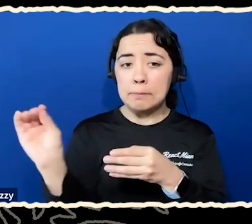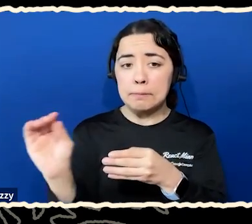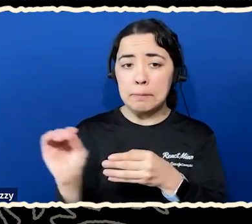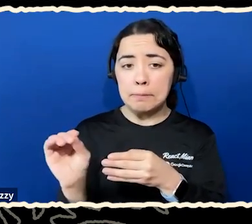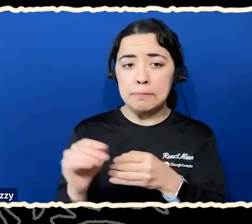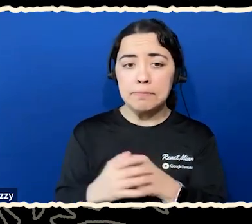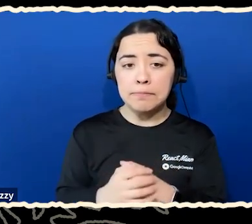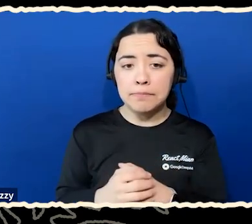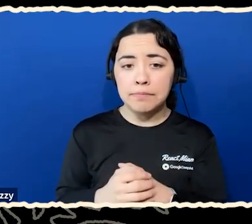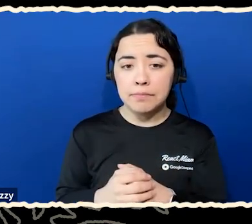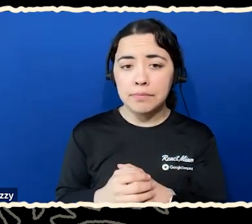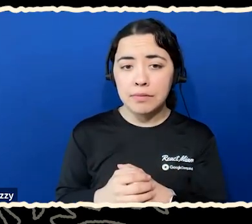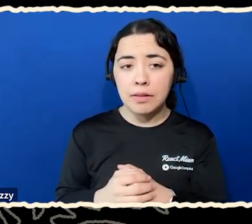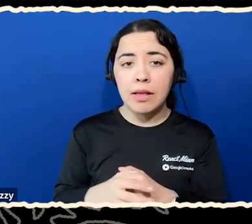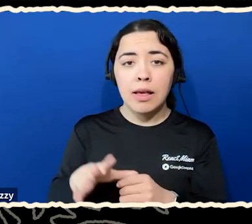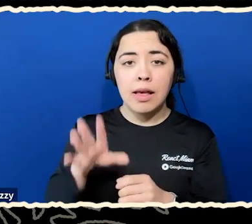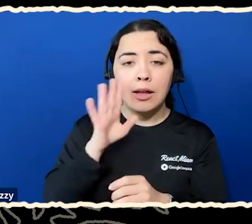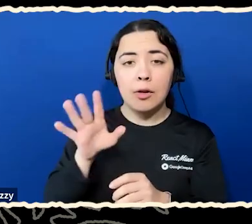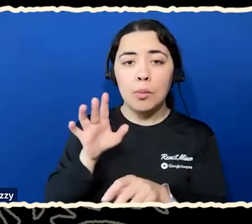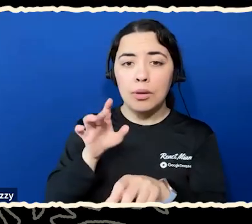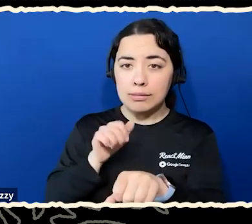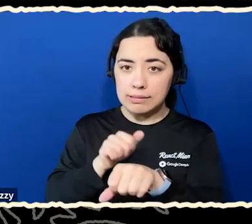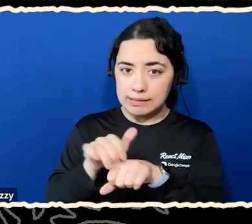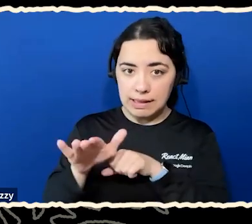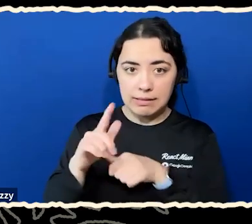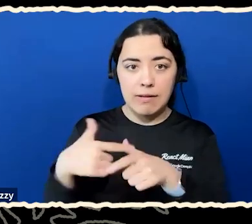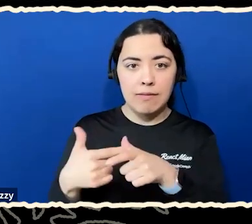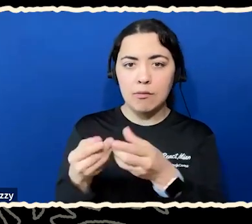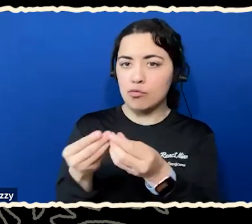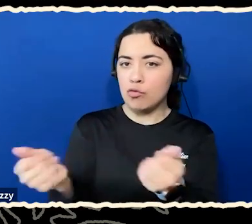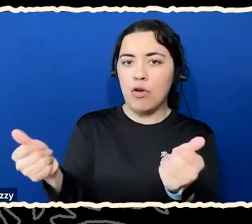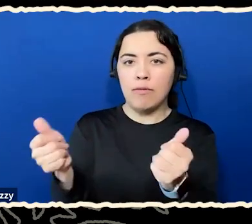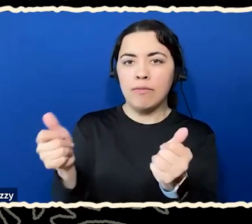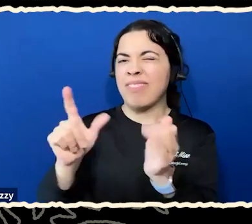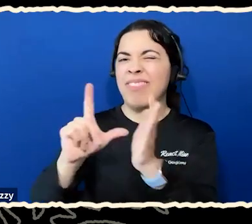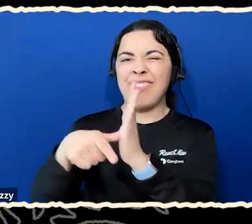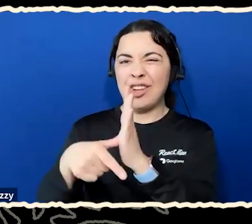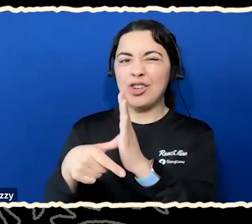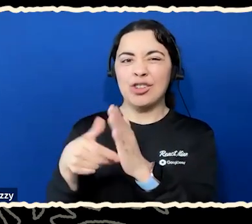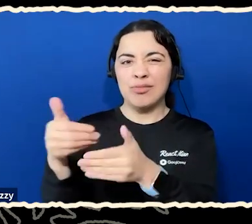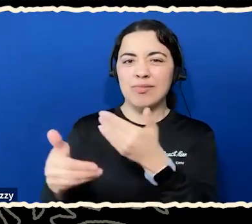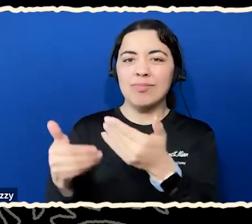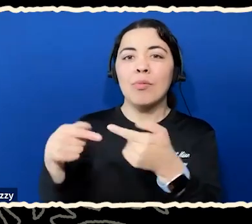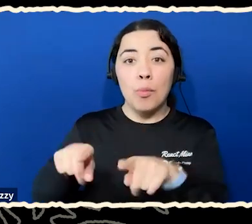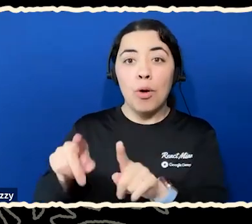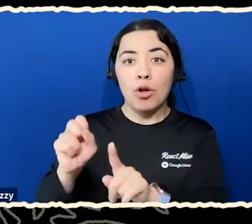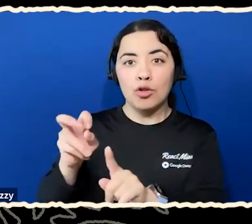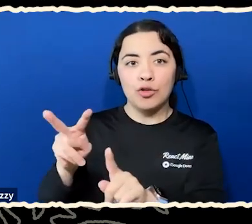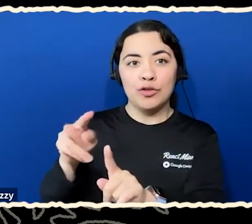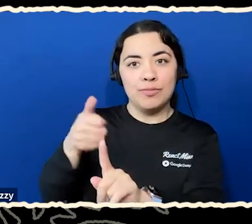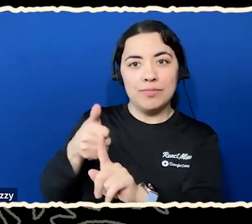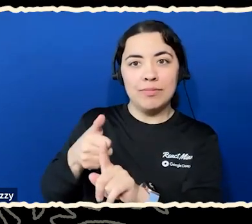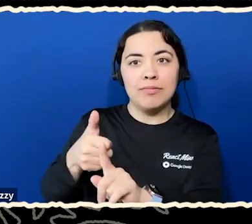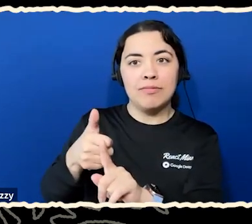be sending, and then they can just resolve later as the server updates. Pretty